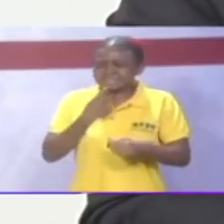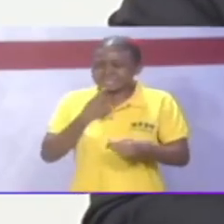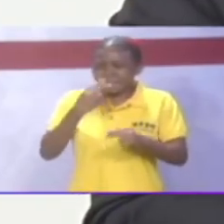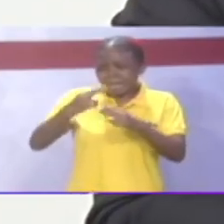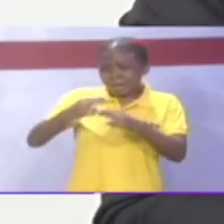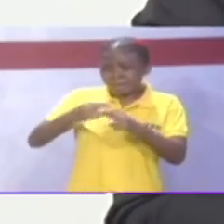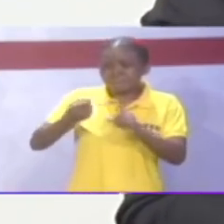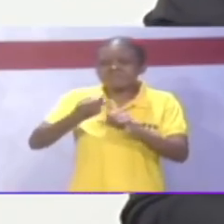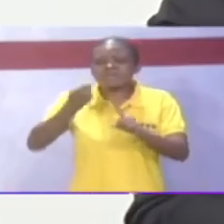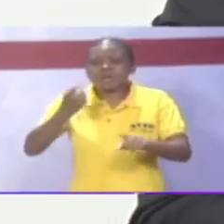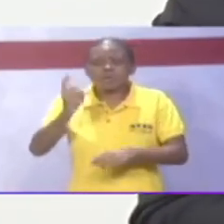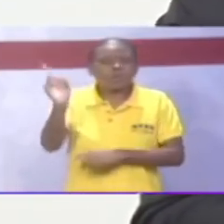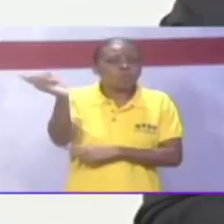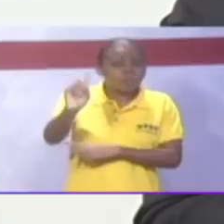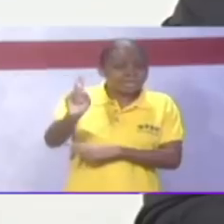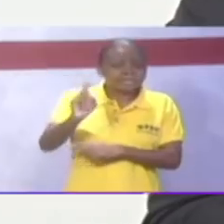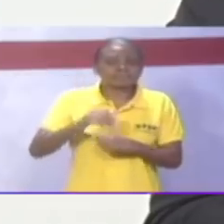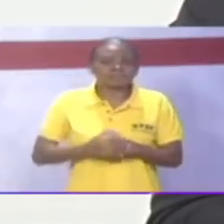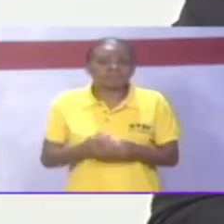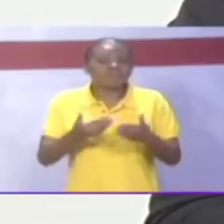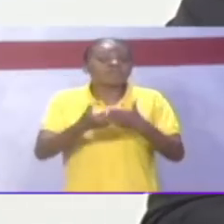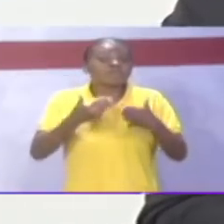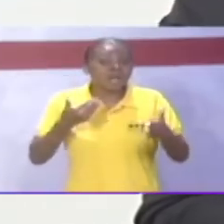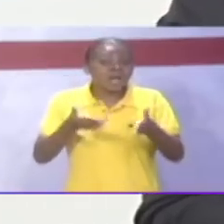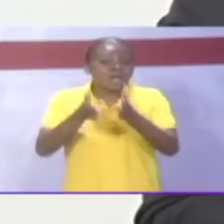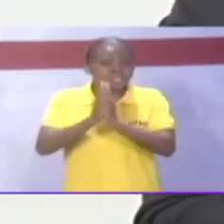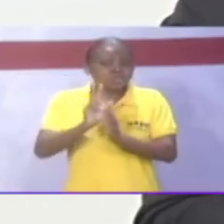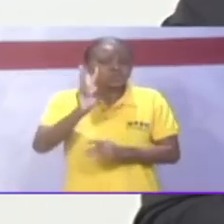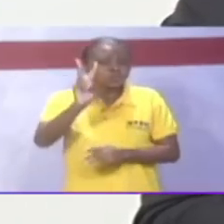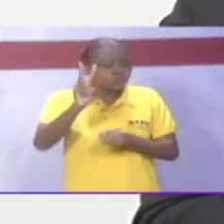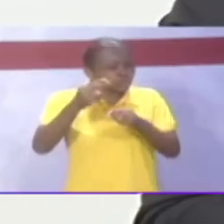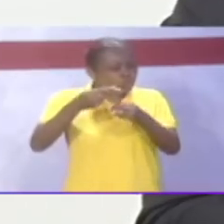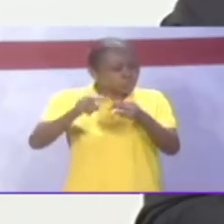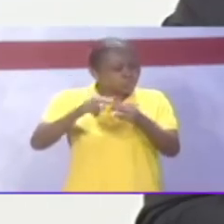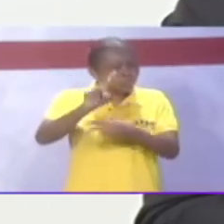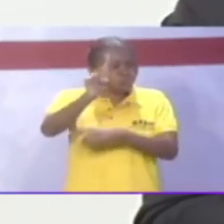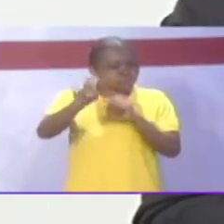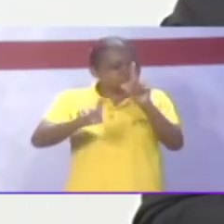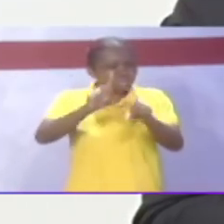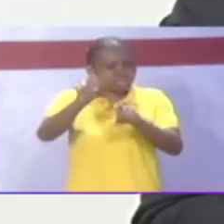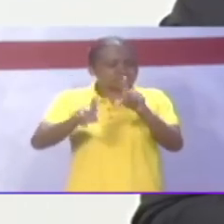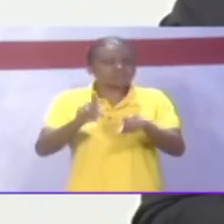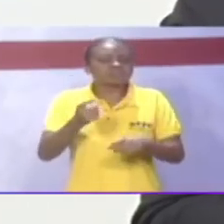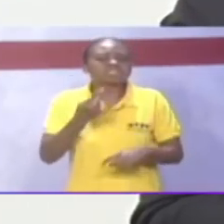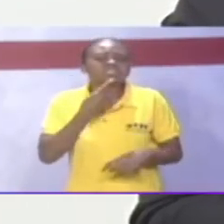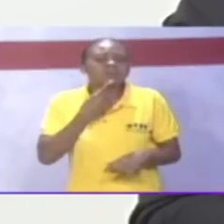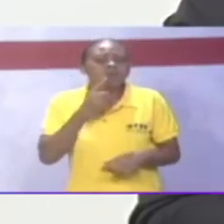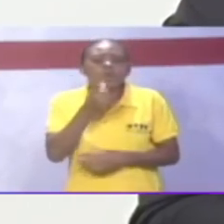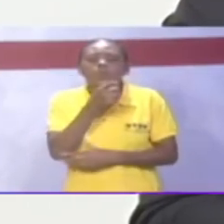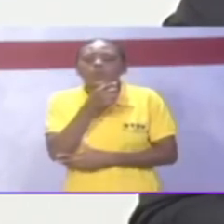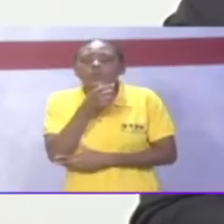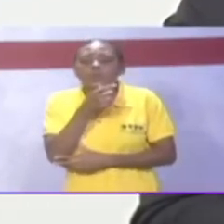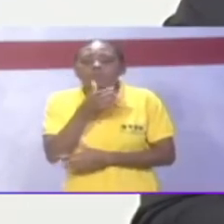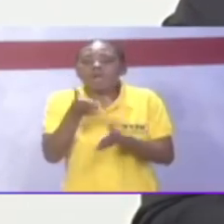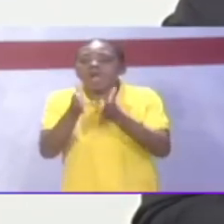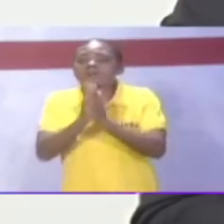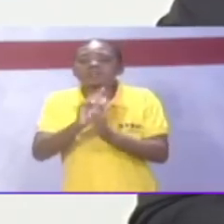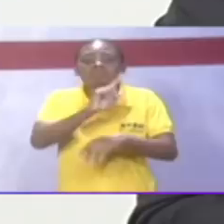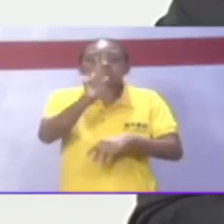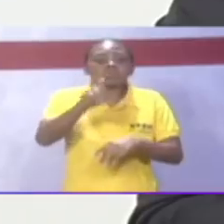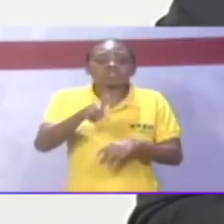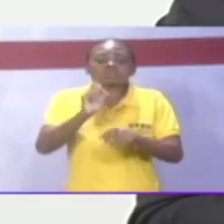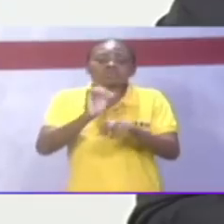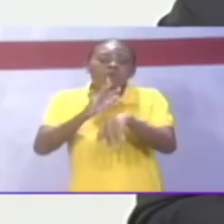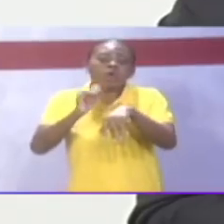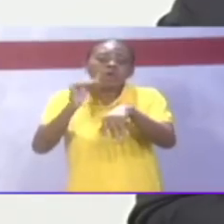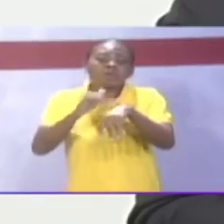you represent before asking no more than 2 brief questions. Identify the panelists to whom you wish to address each question